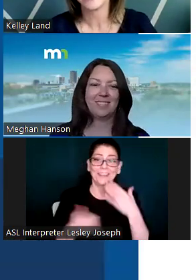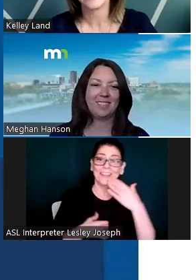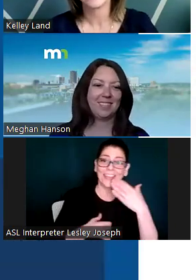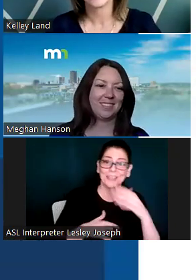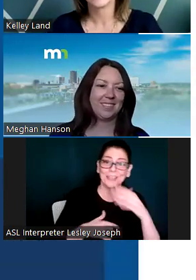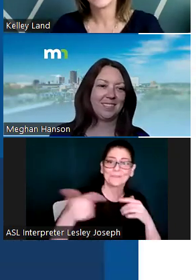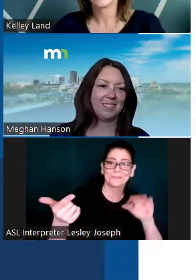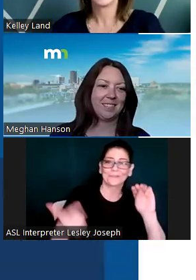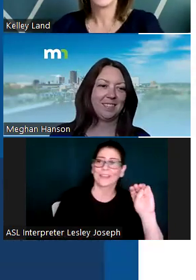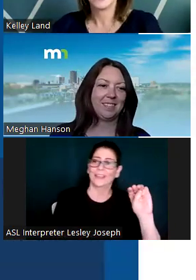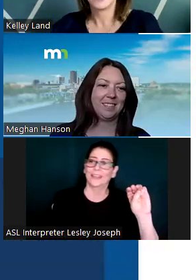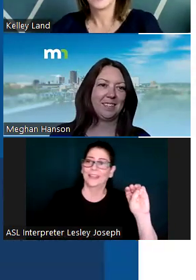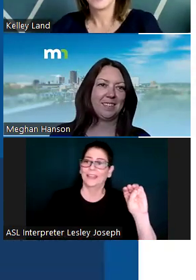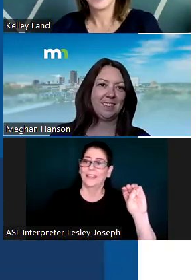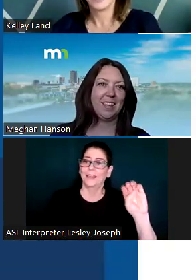Hansen.